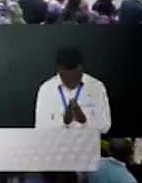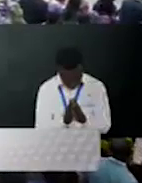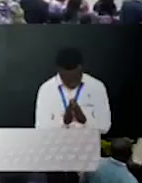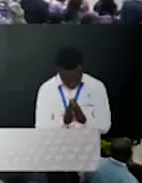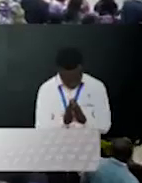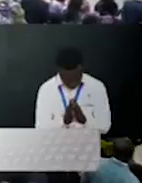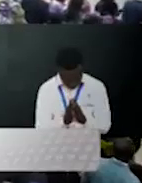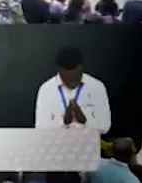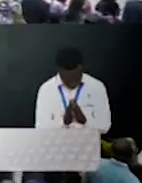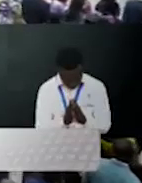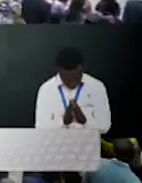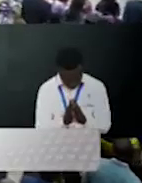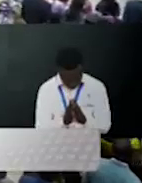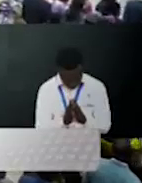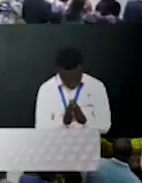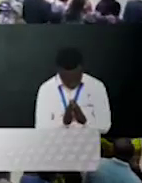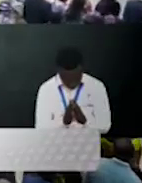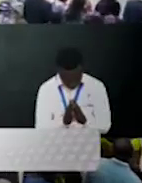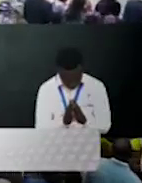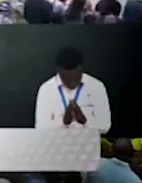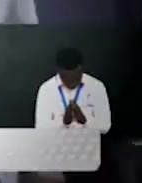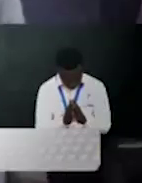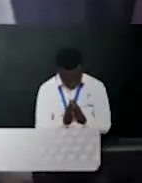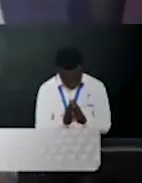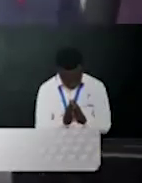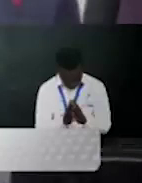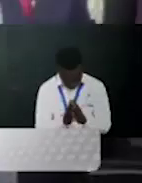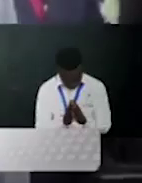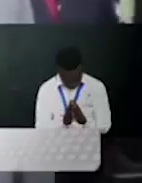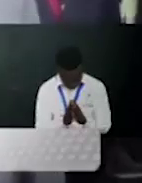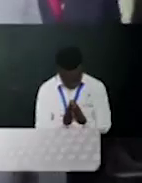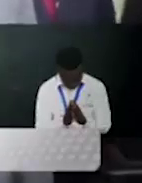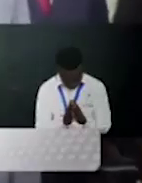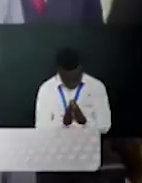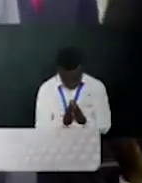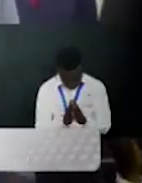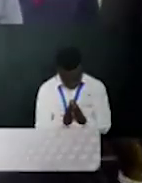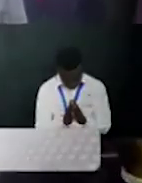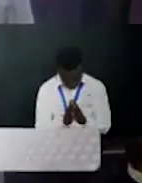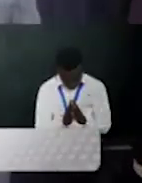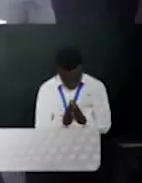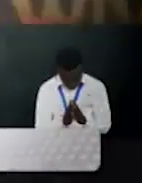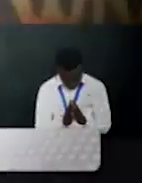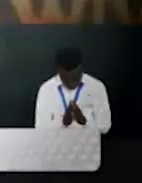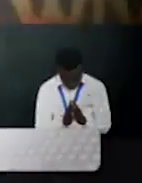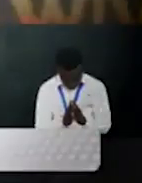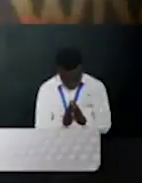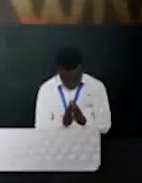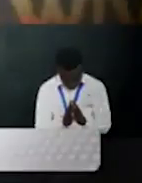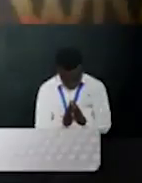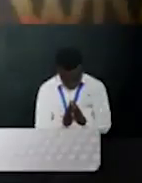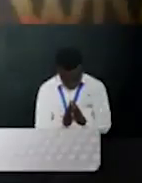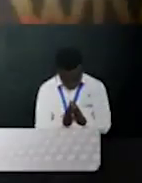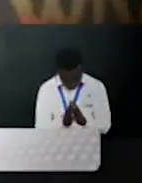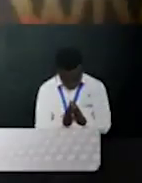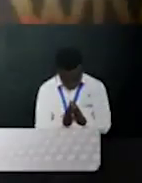le masa anda la ba ba ba ya, le mashikayondo le le le le le bo, in the name of Jesus, sikayanda la